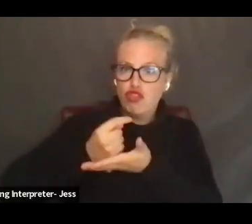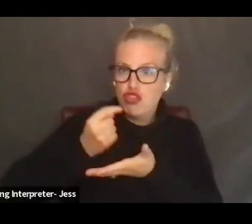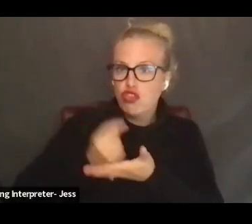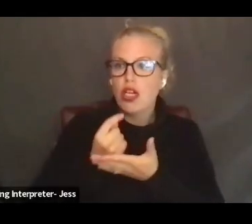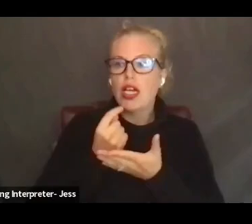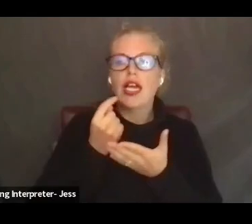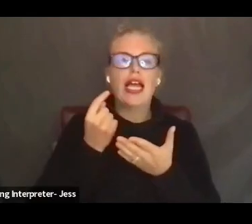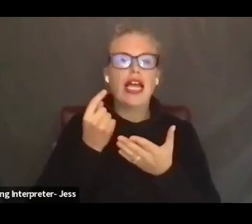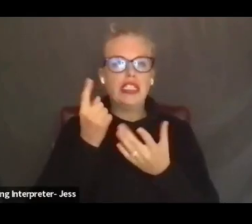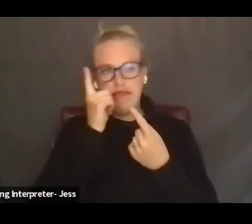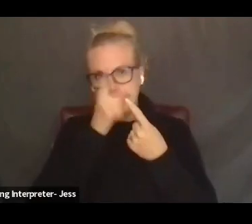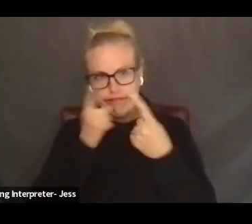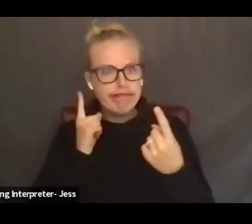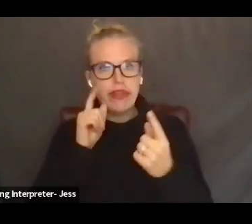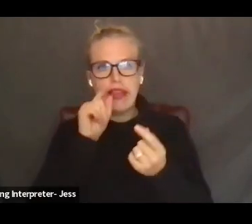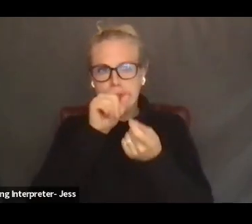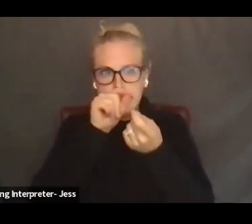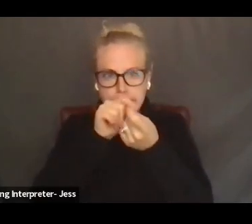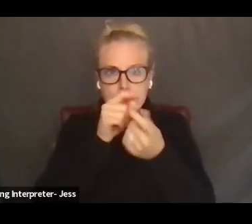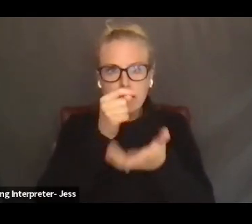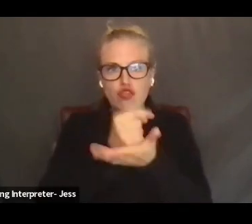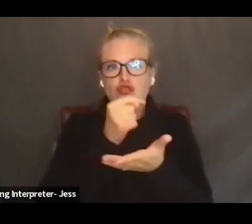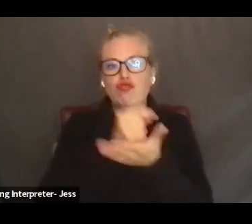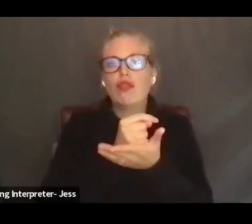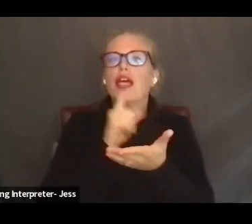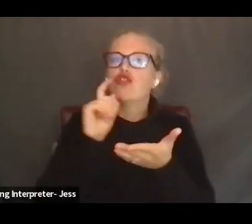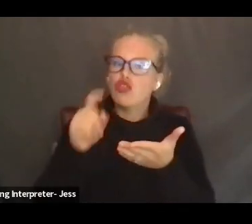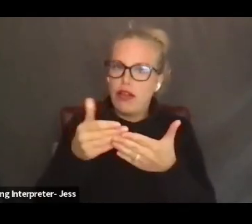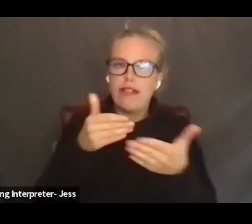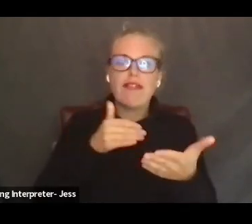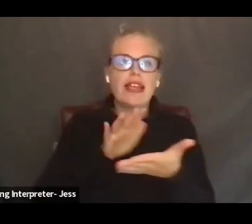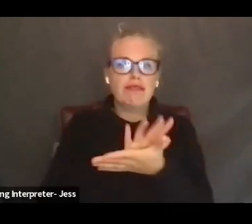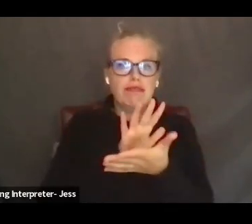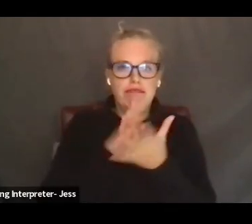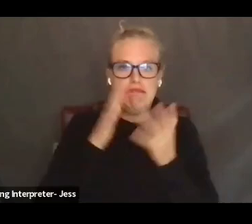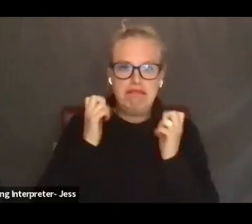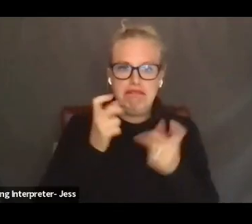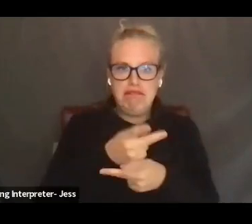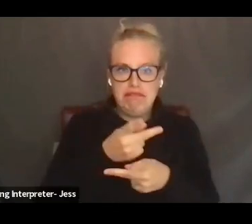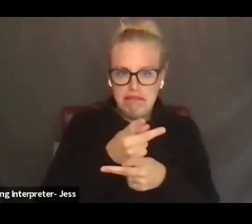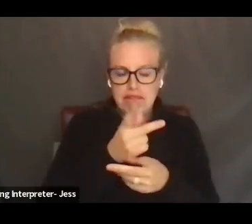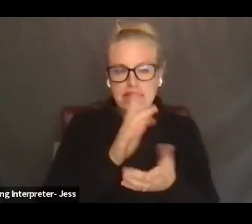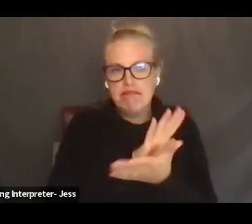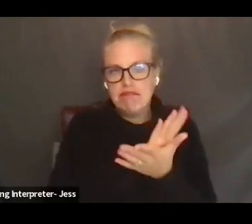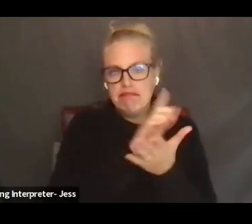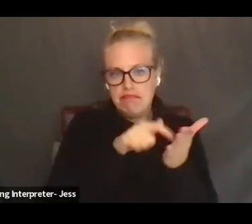about certain treatments, you should have a healthcare directive so people know what your thoughts are.